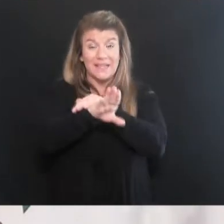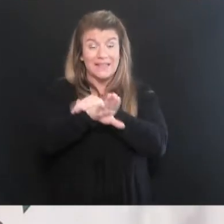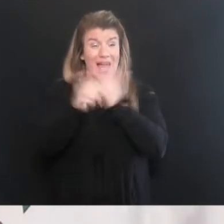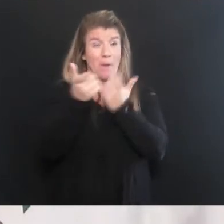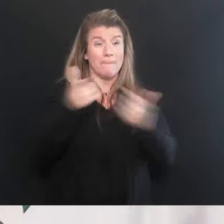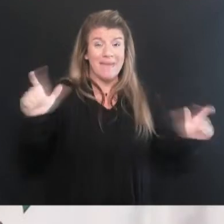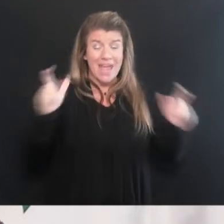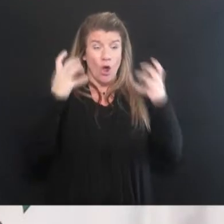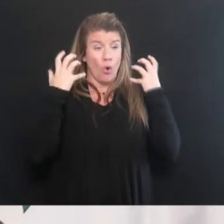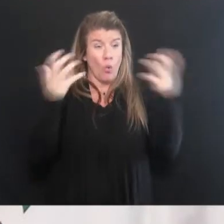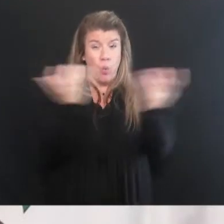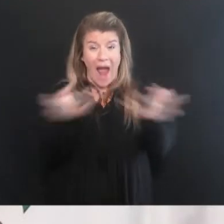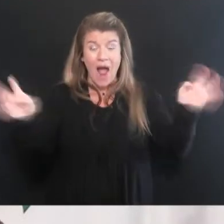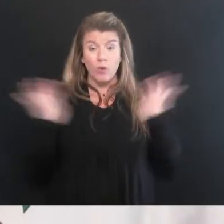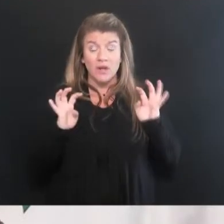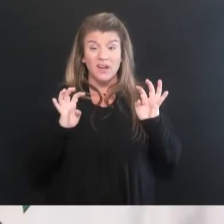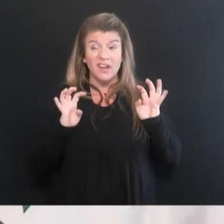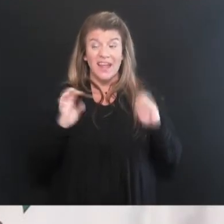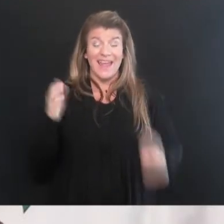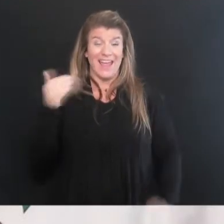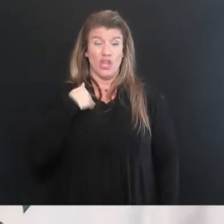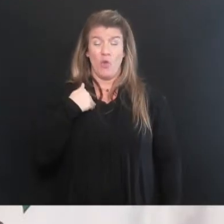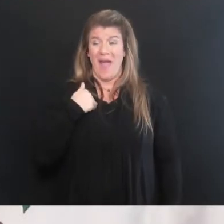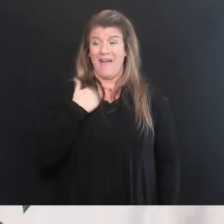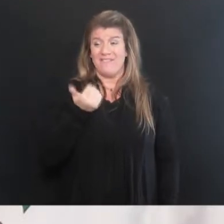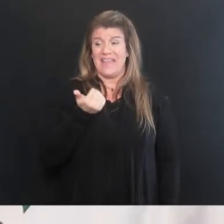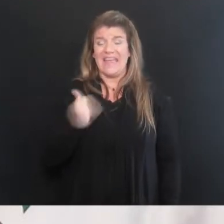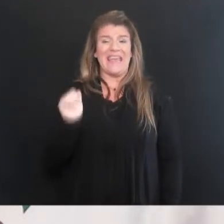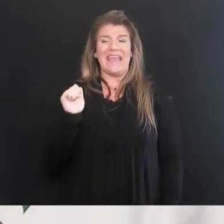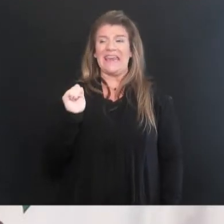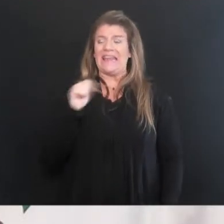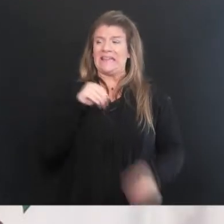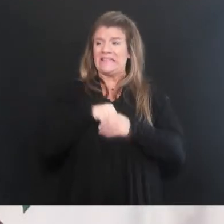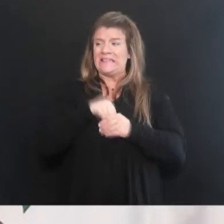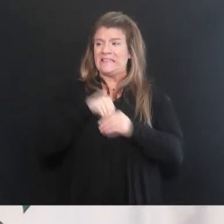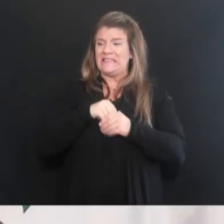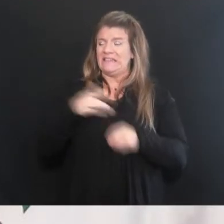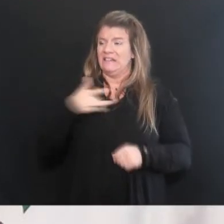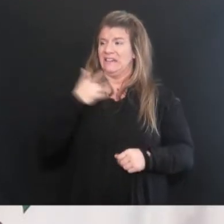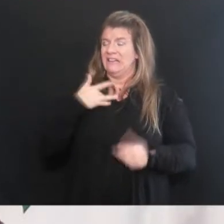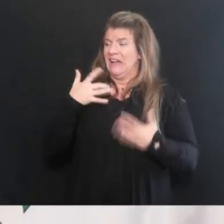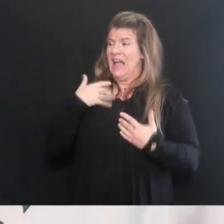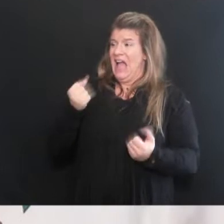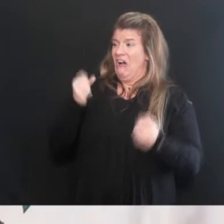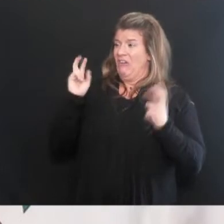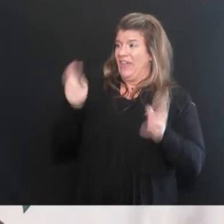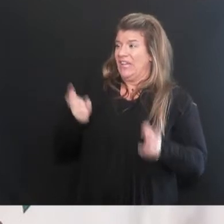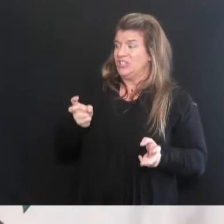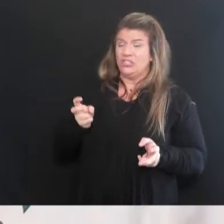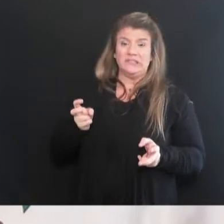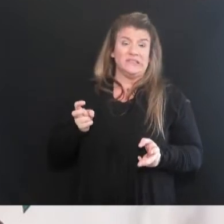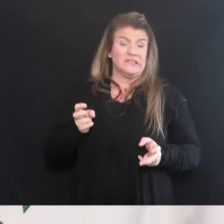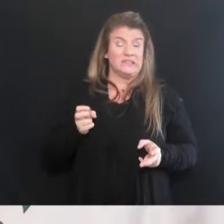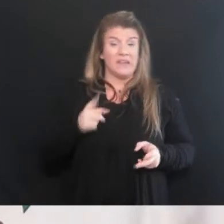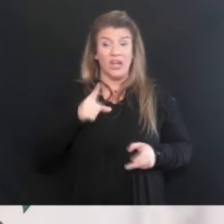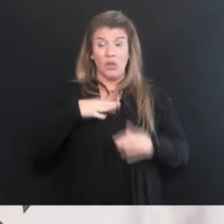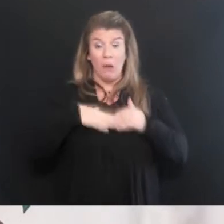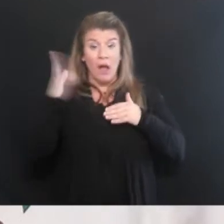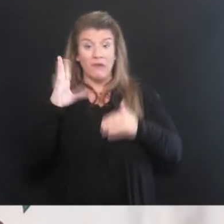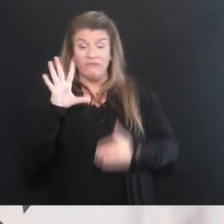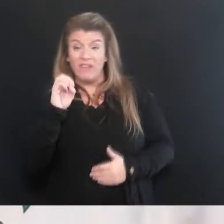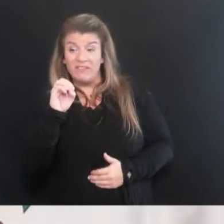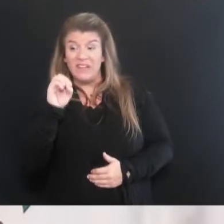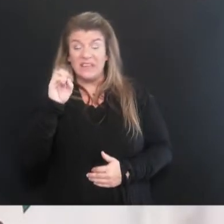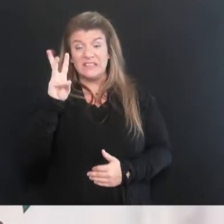big crowd and you've got any compromising health issues and everything, and you're over the age of 50